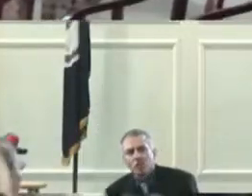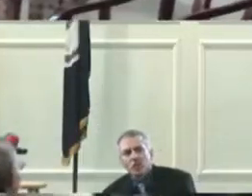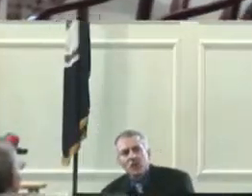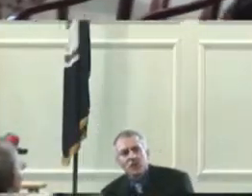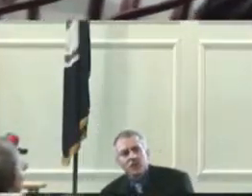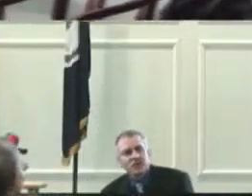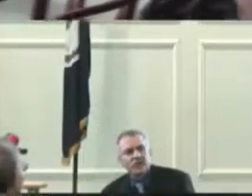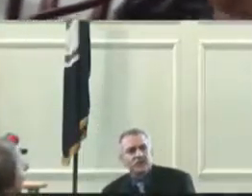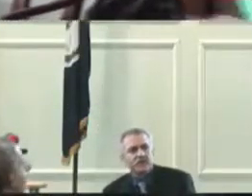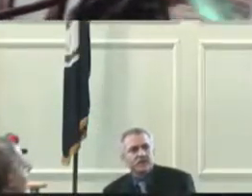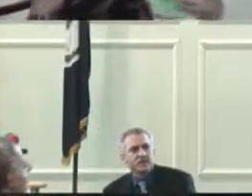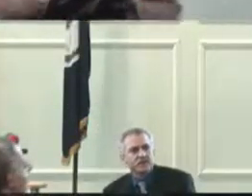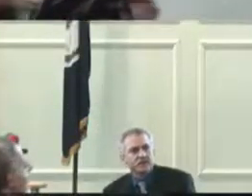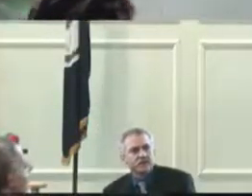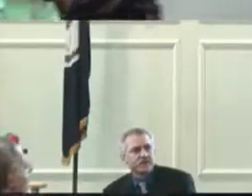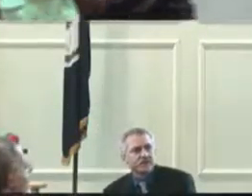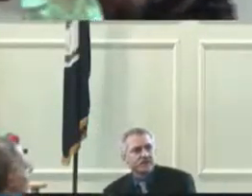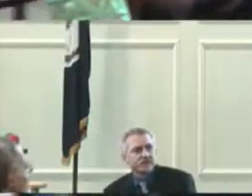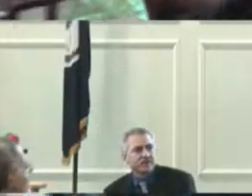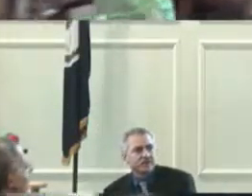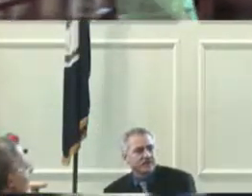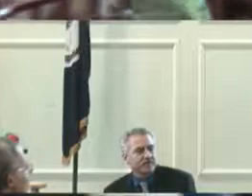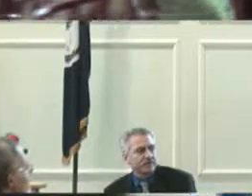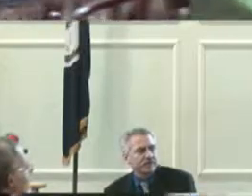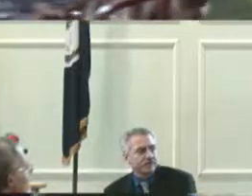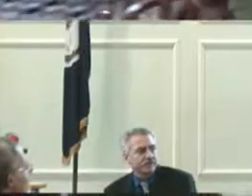Thank you. Okay.